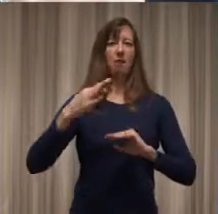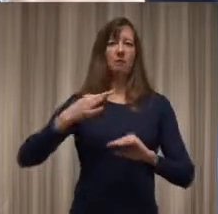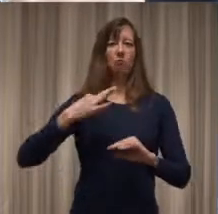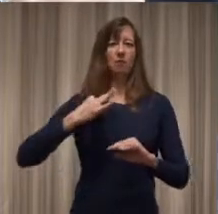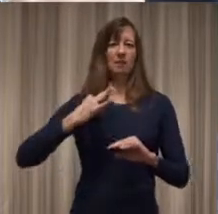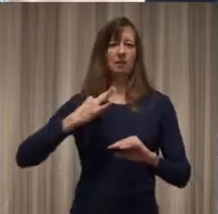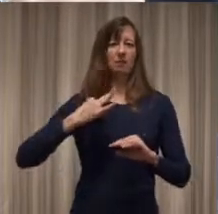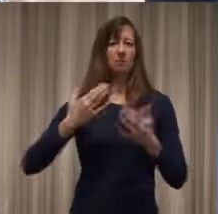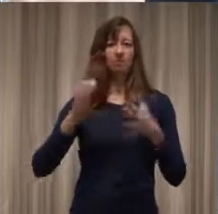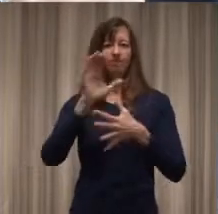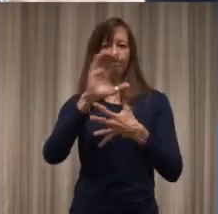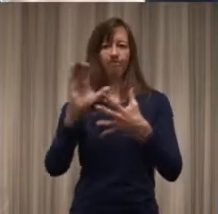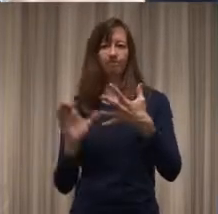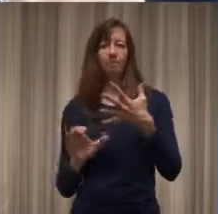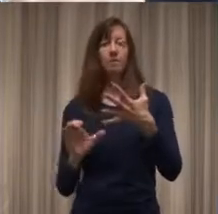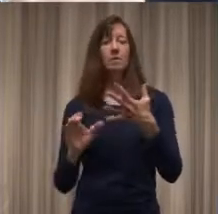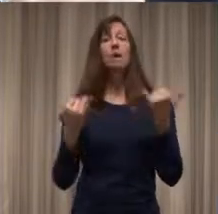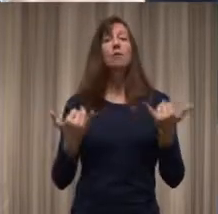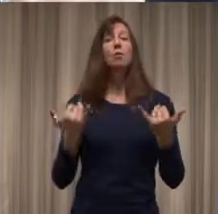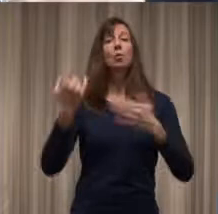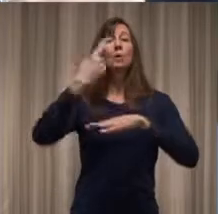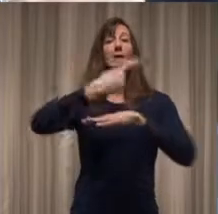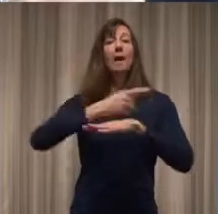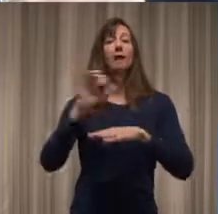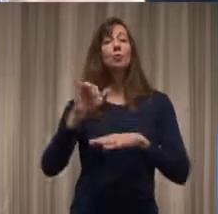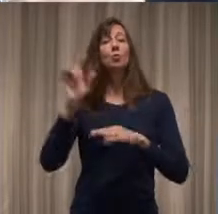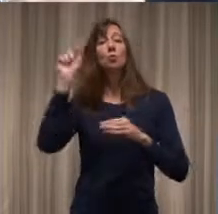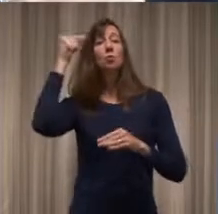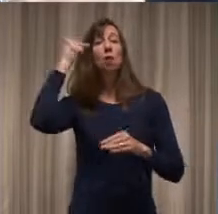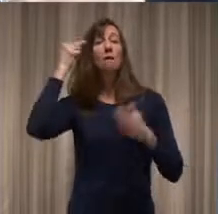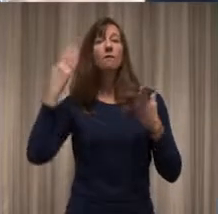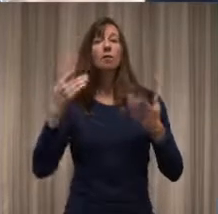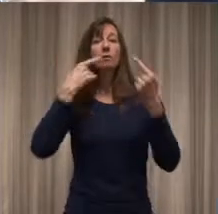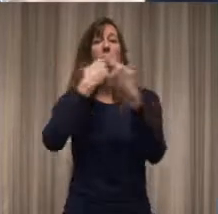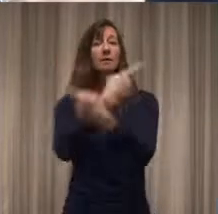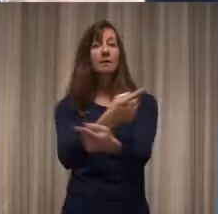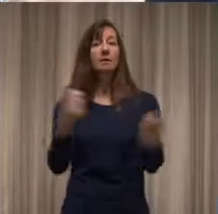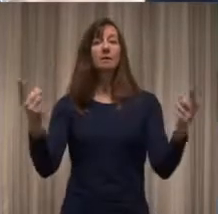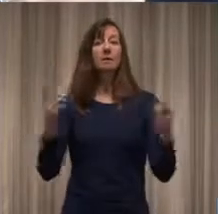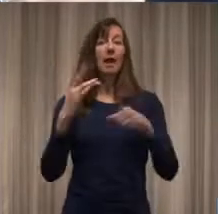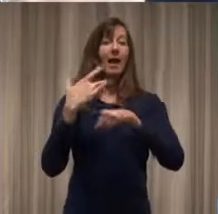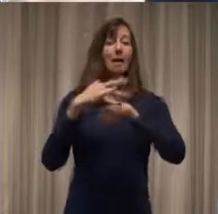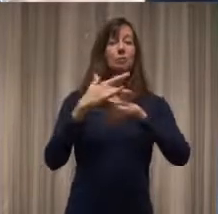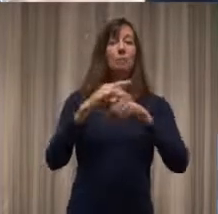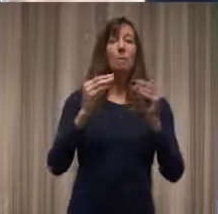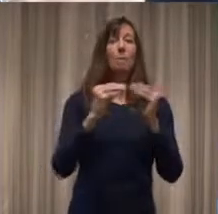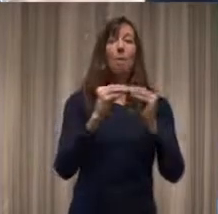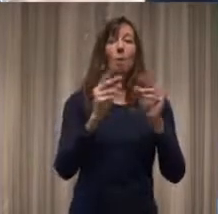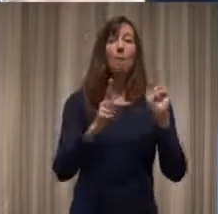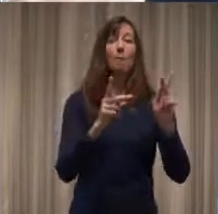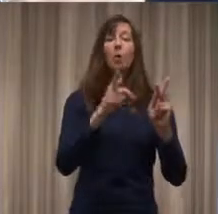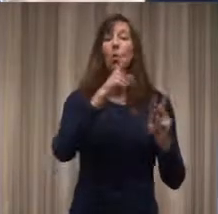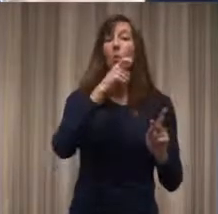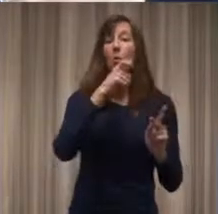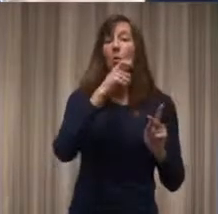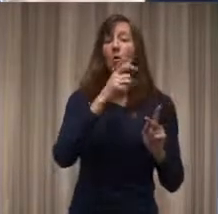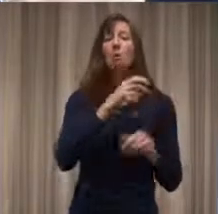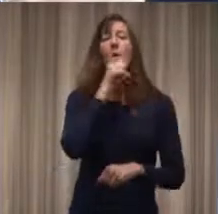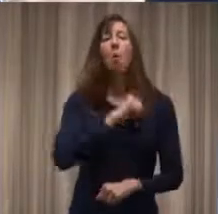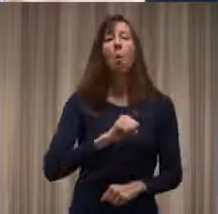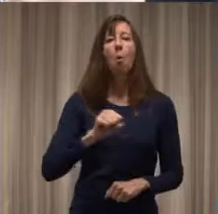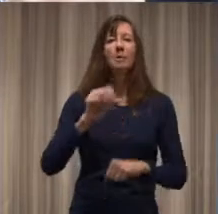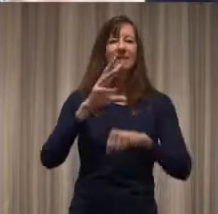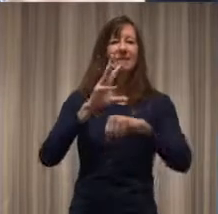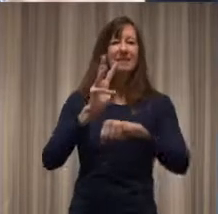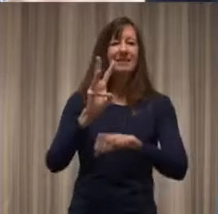Governor Cuomo further expanded the eligibility so that now anyone 65 and older